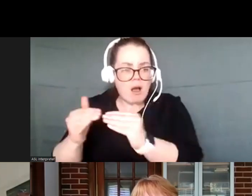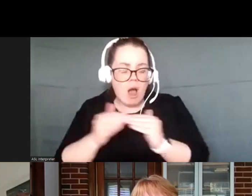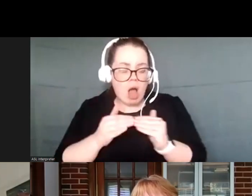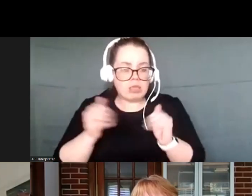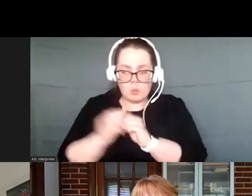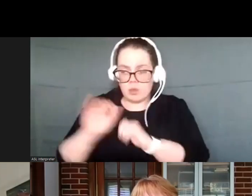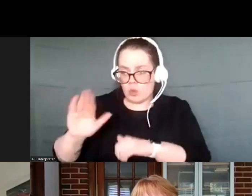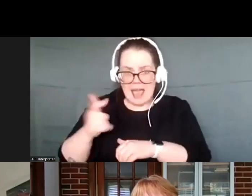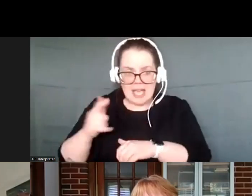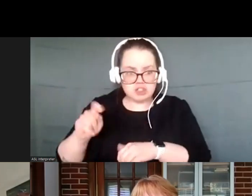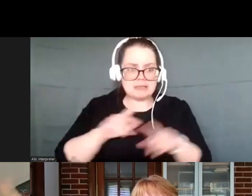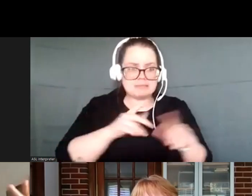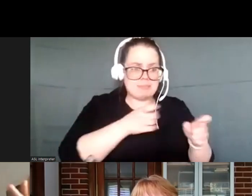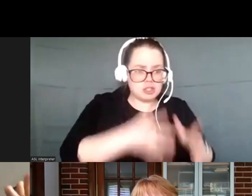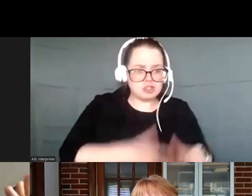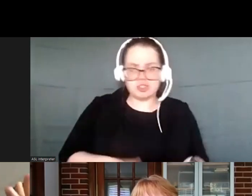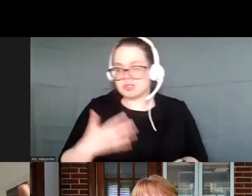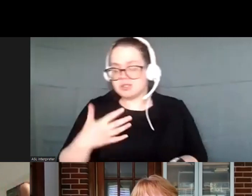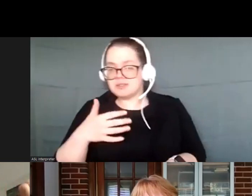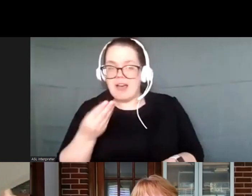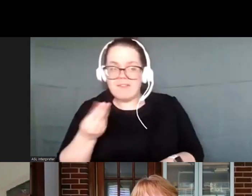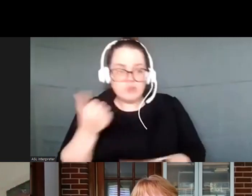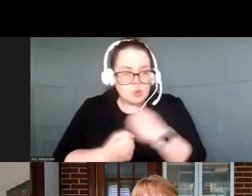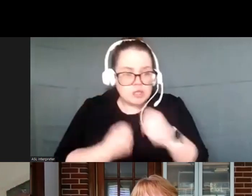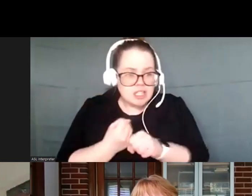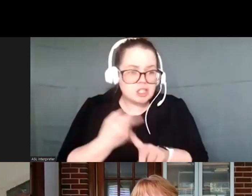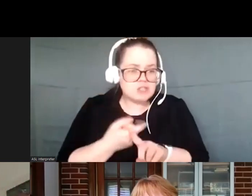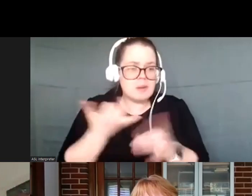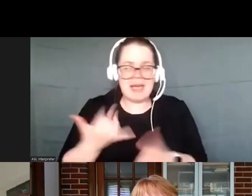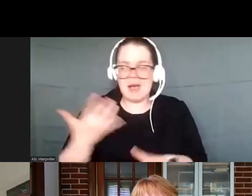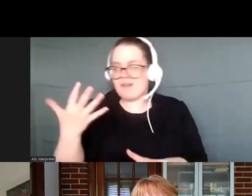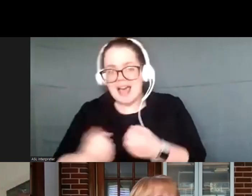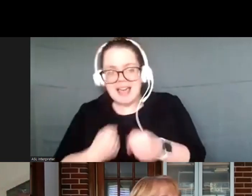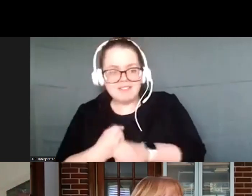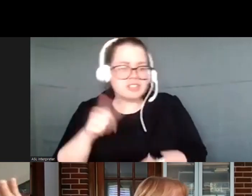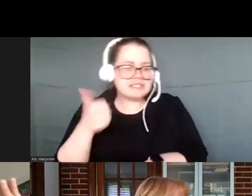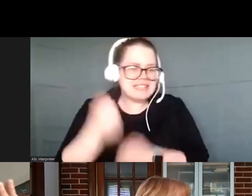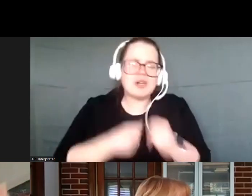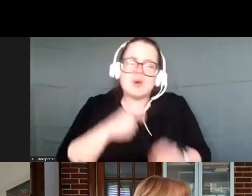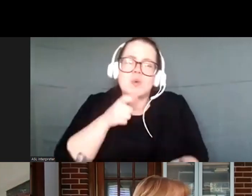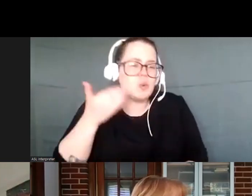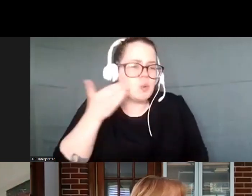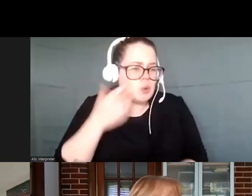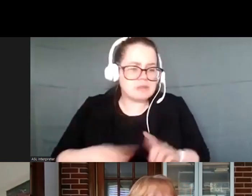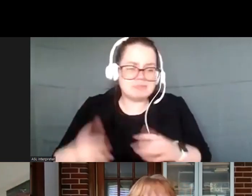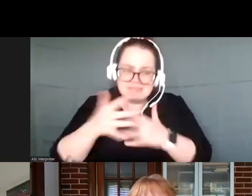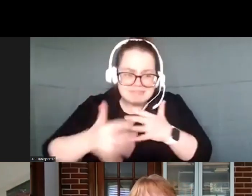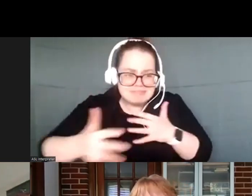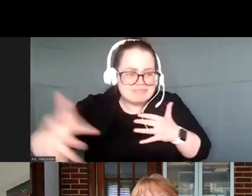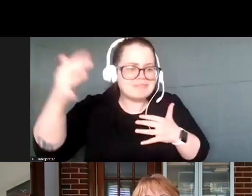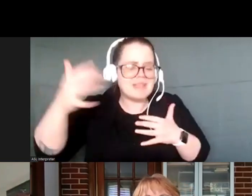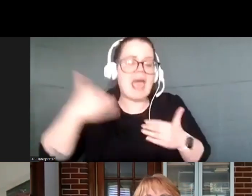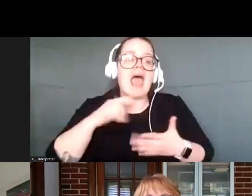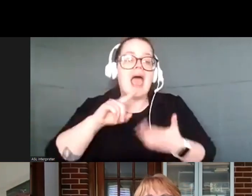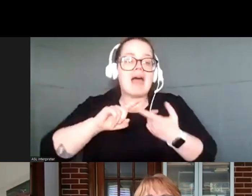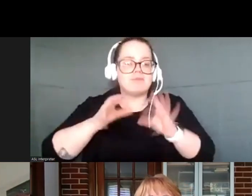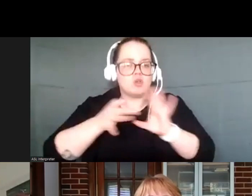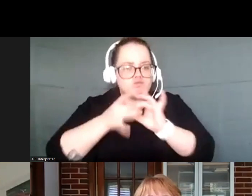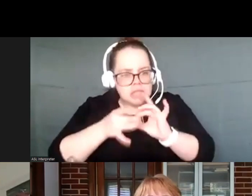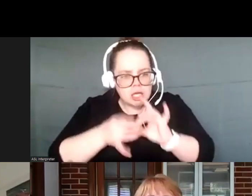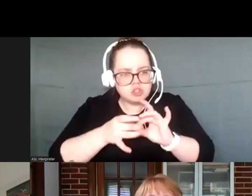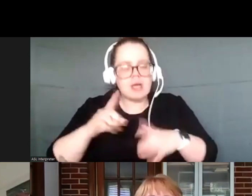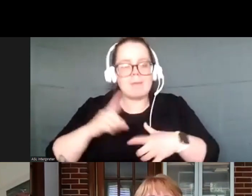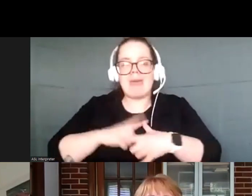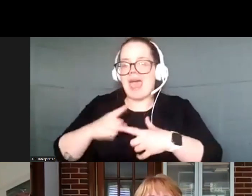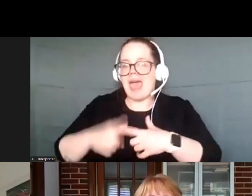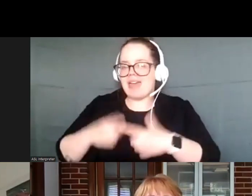few years from now, 5 years from now, maybe 10 years from now, who knows? But you've got a relationship and then maybe it becomes time to work together, you know? Looks